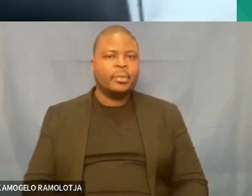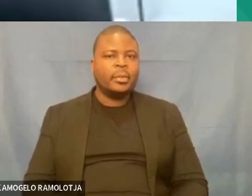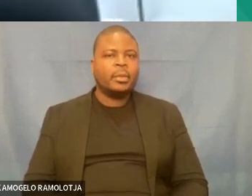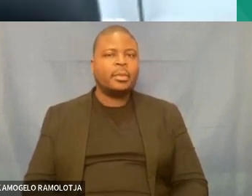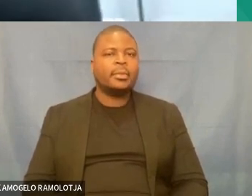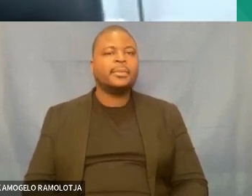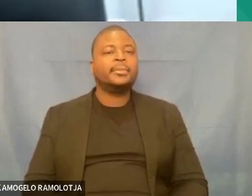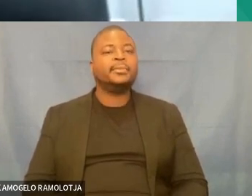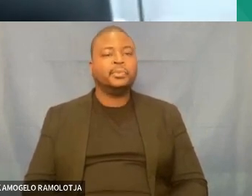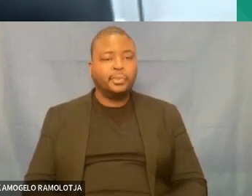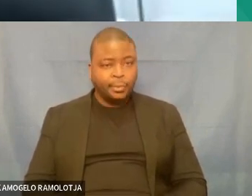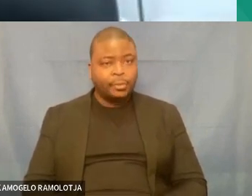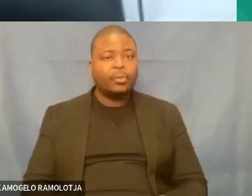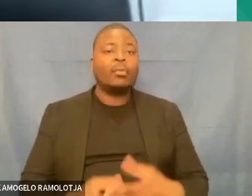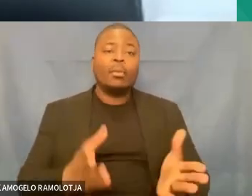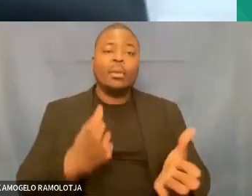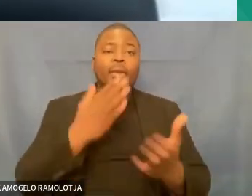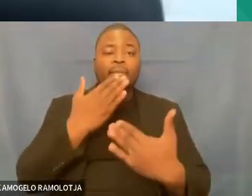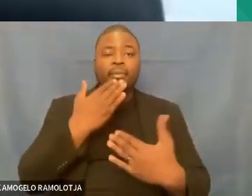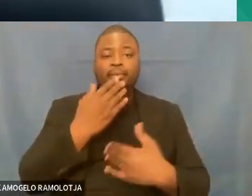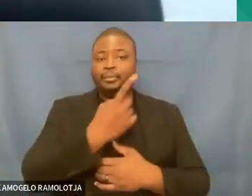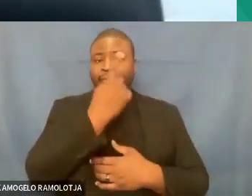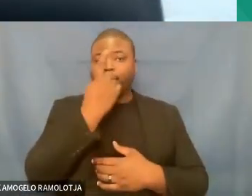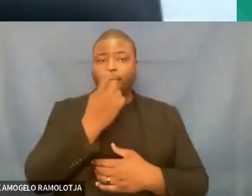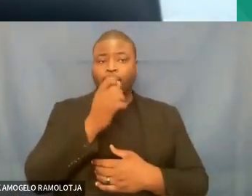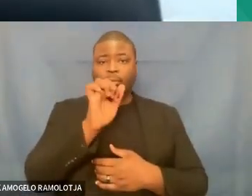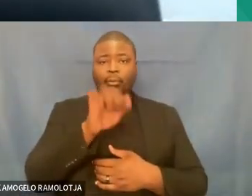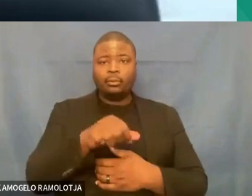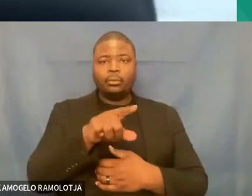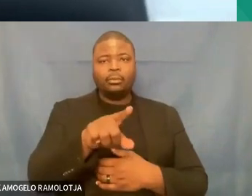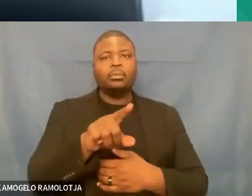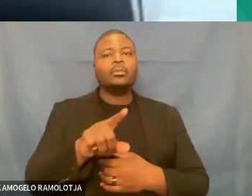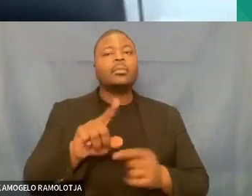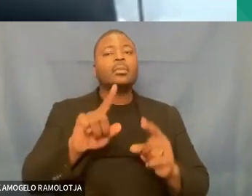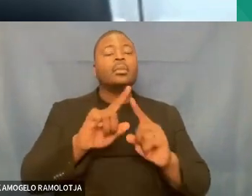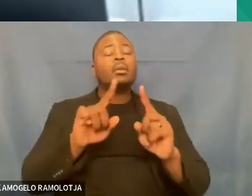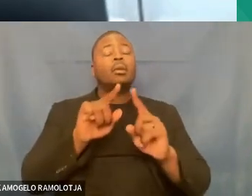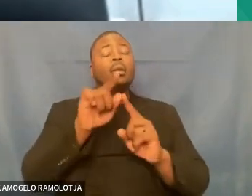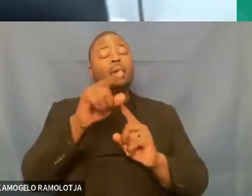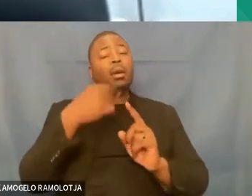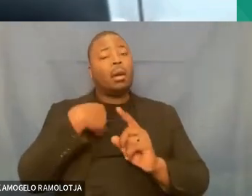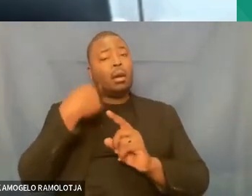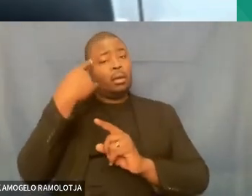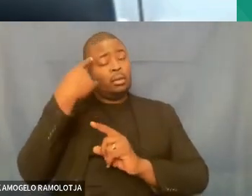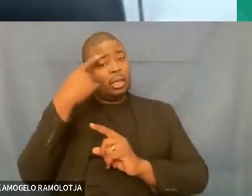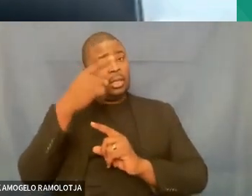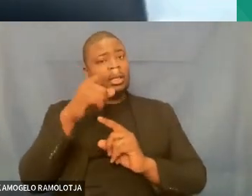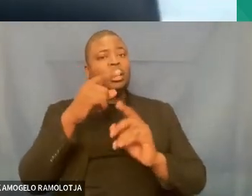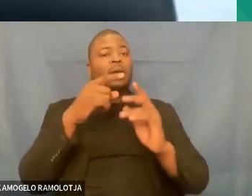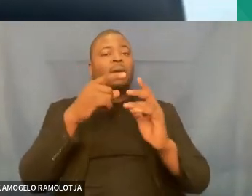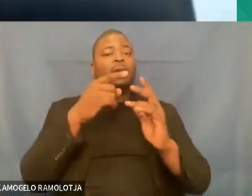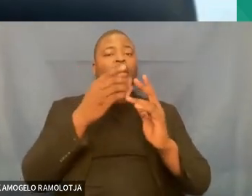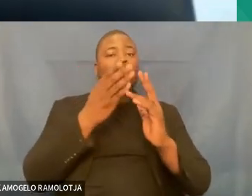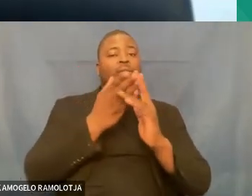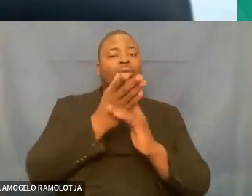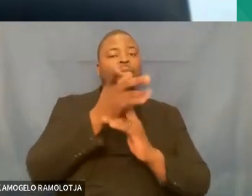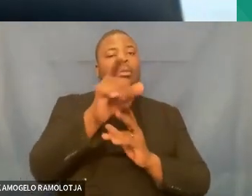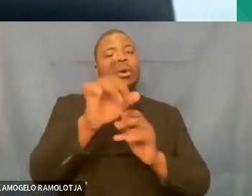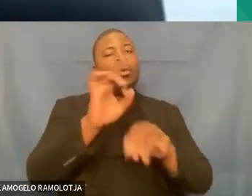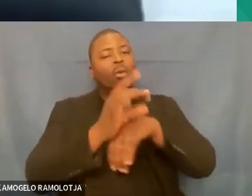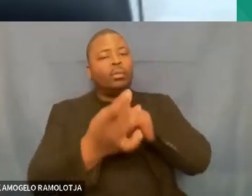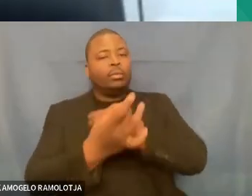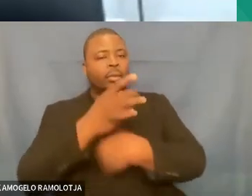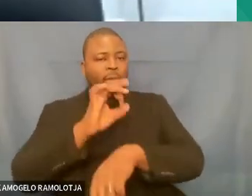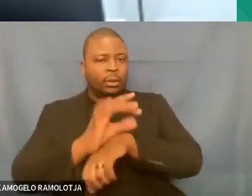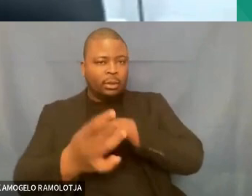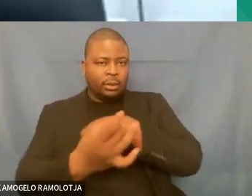much for that question. I think through the consultations that SANAC has had, it's becoming quite clear